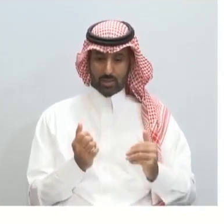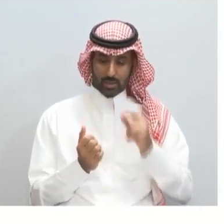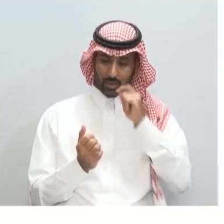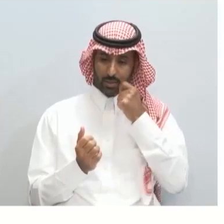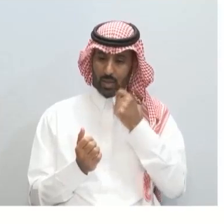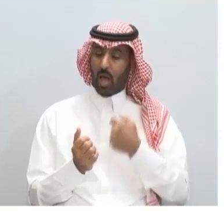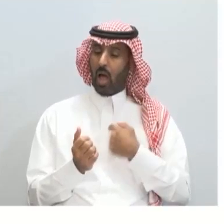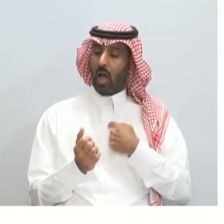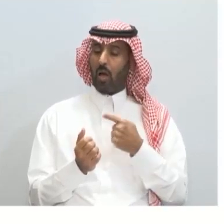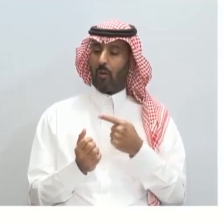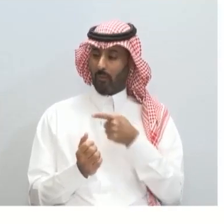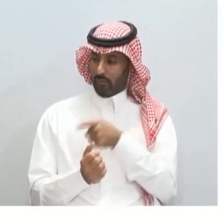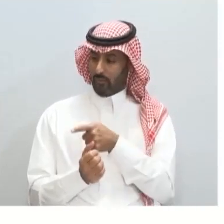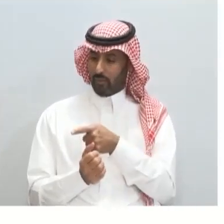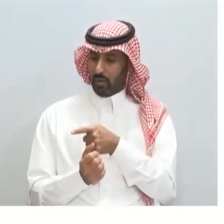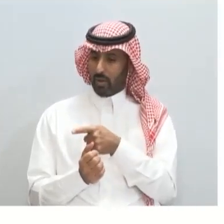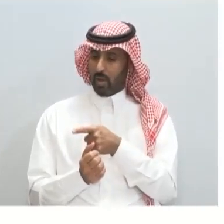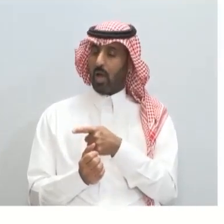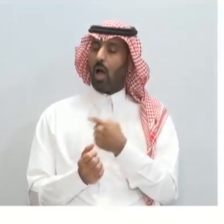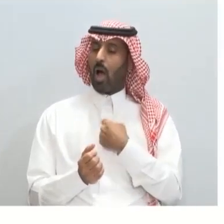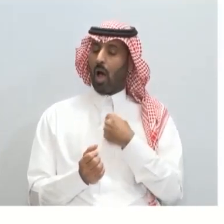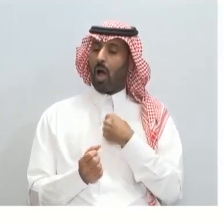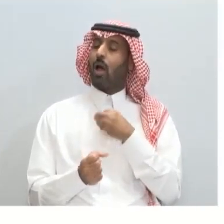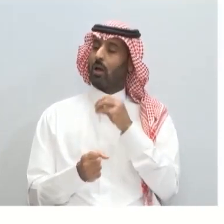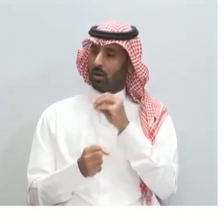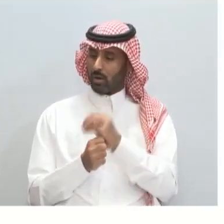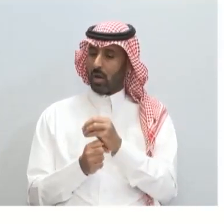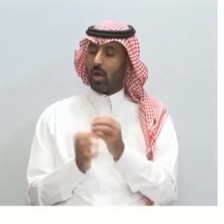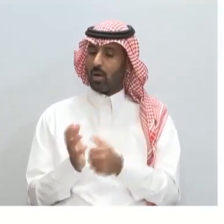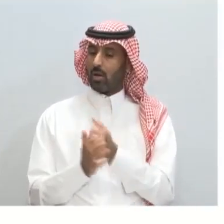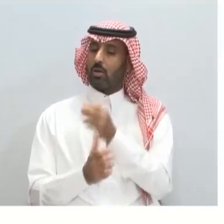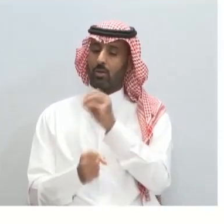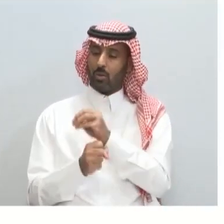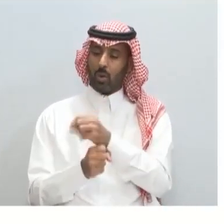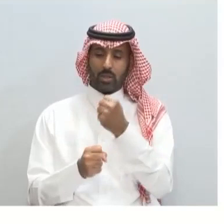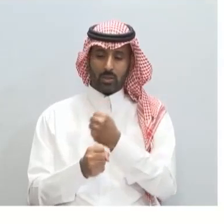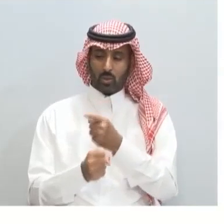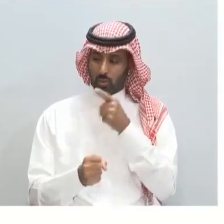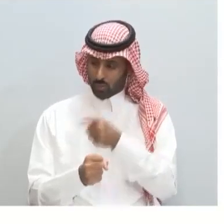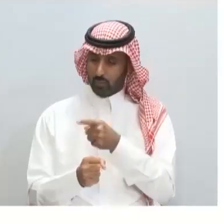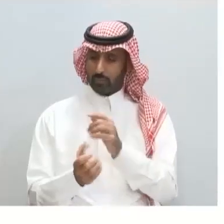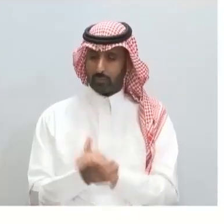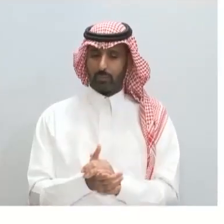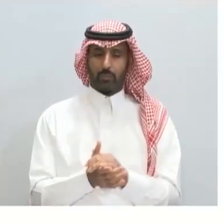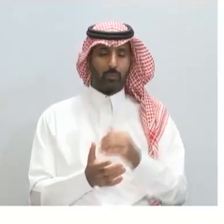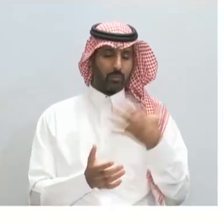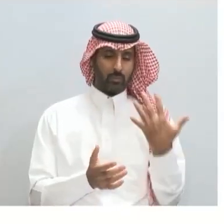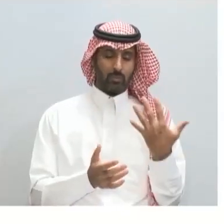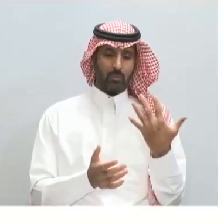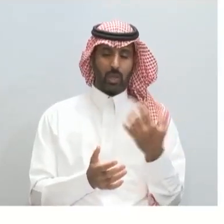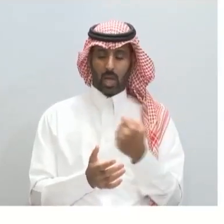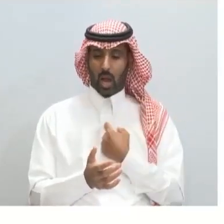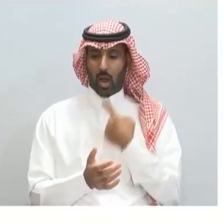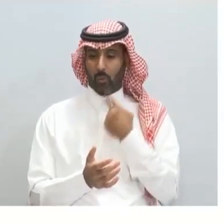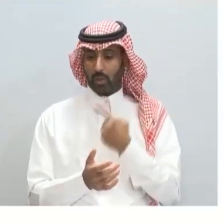tense here if he were my son I could tell him what to do number five